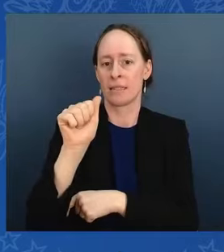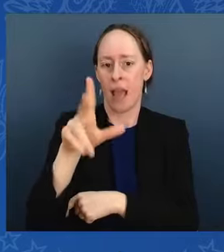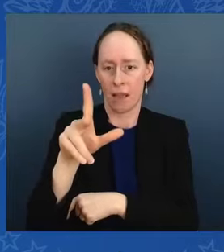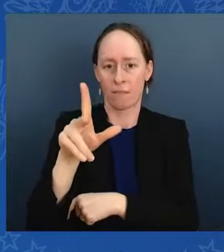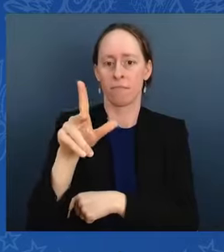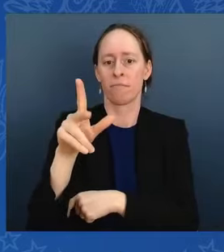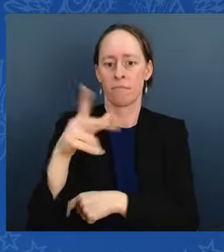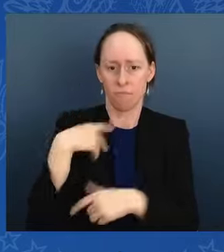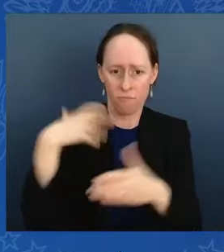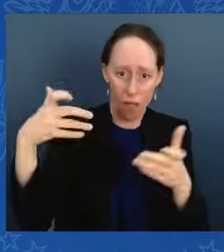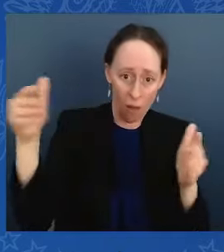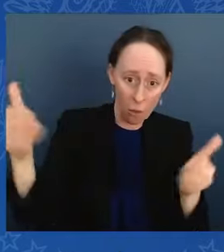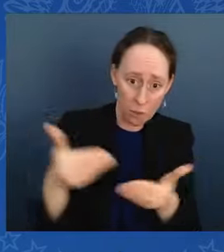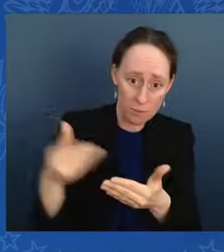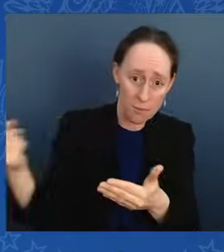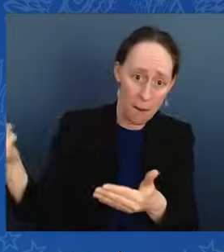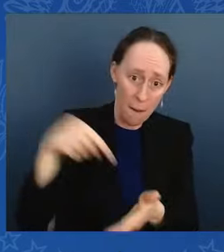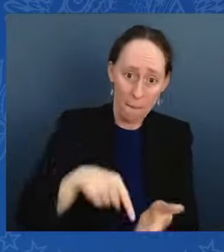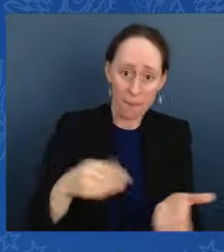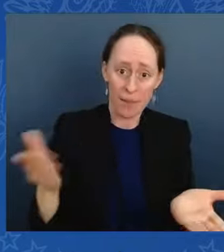opportunity.